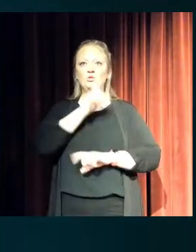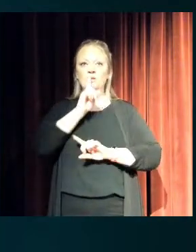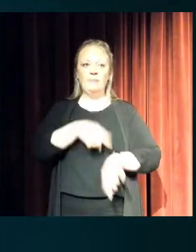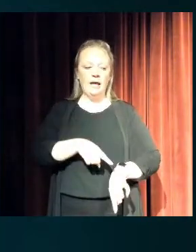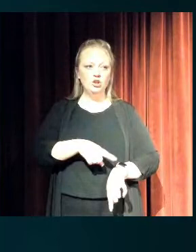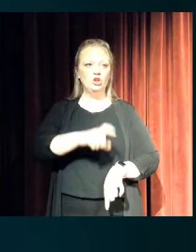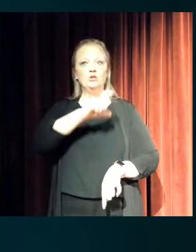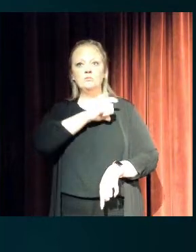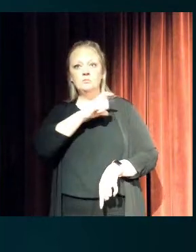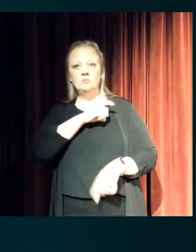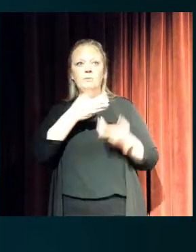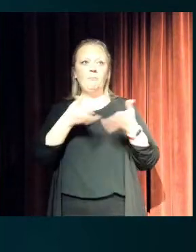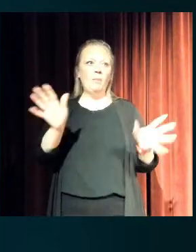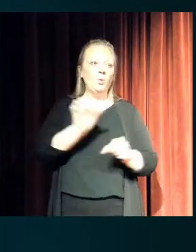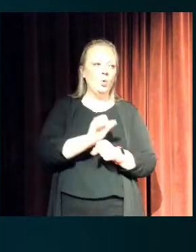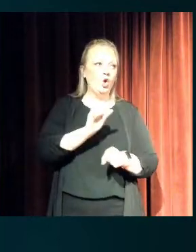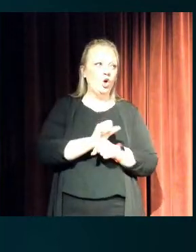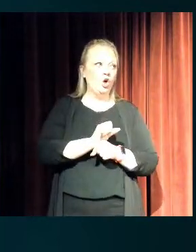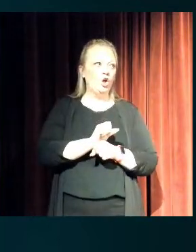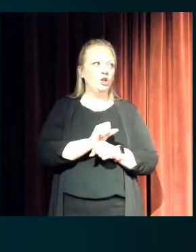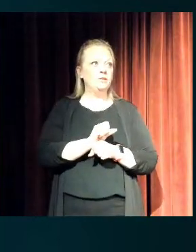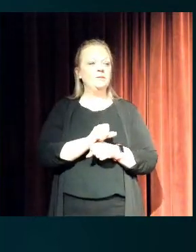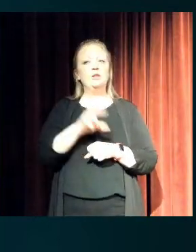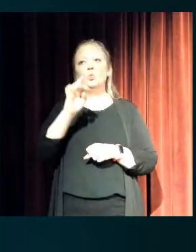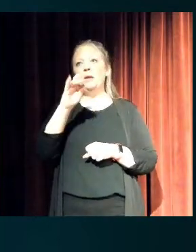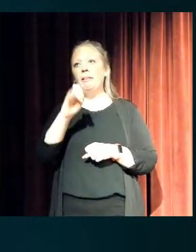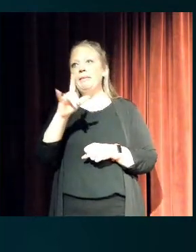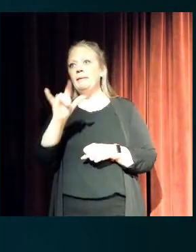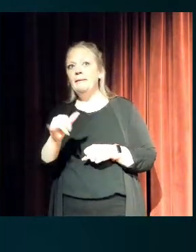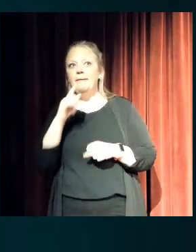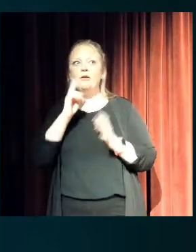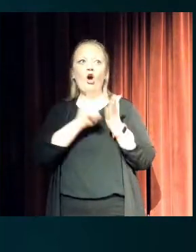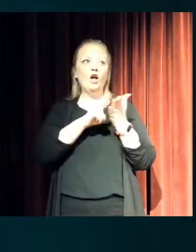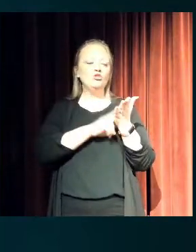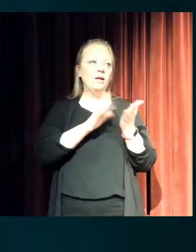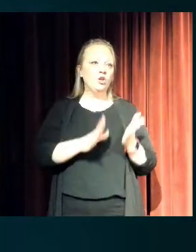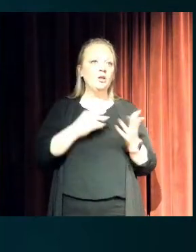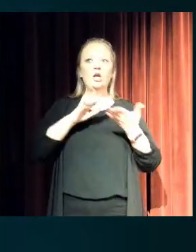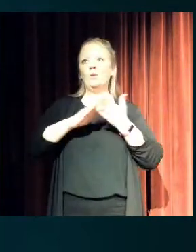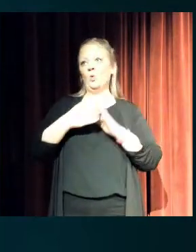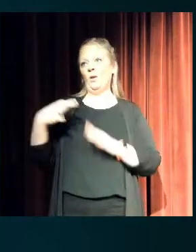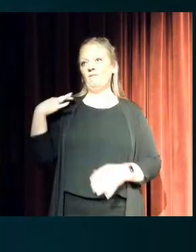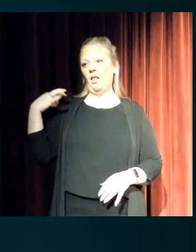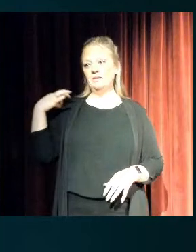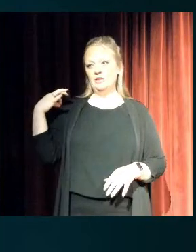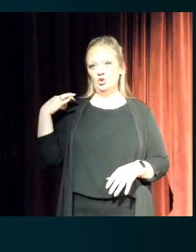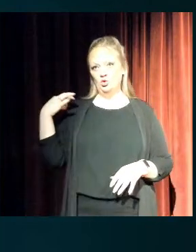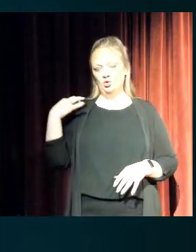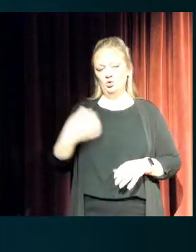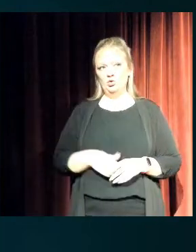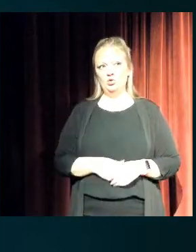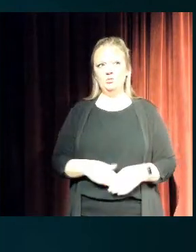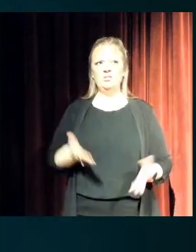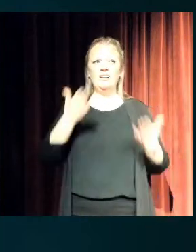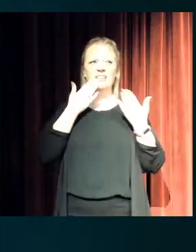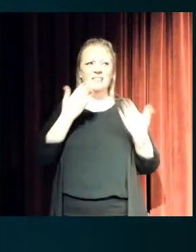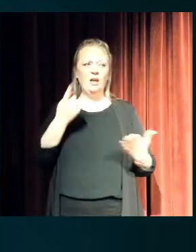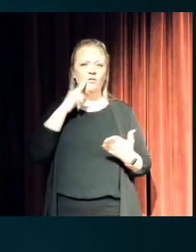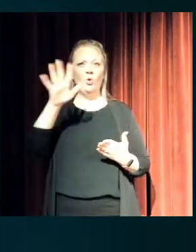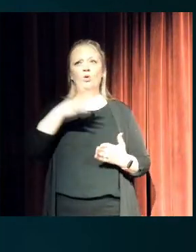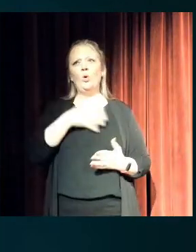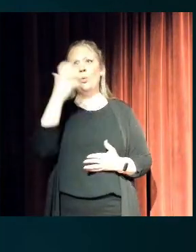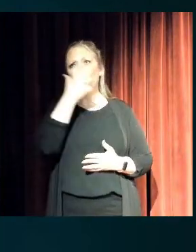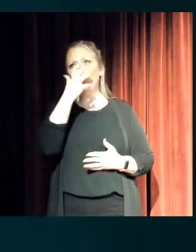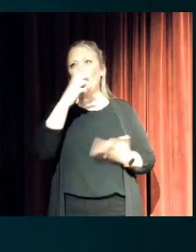law enforcement, public works, utility employees, contractors, and community volunteers. Thank you for your